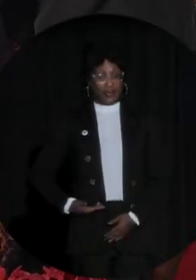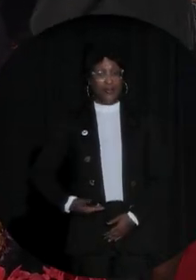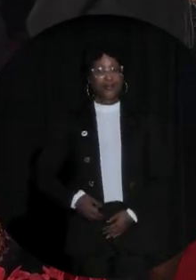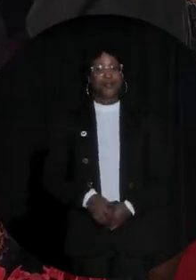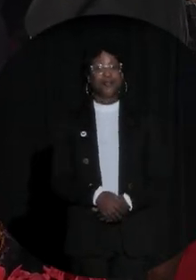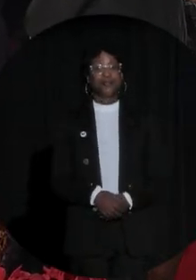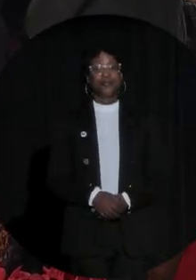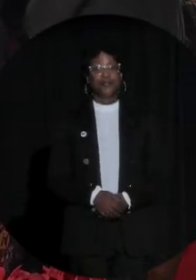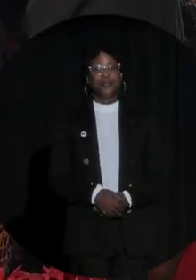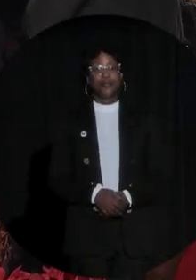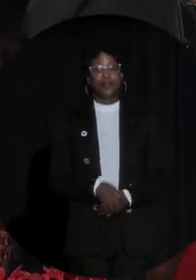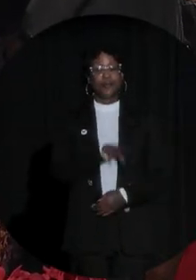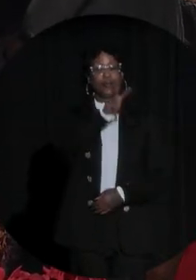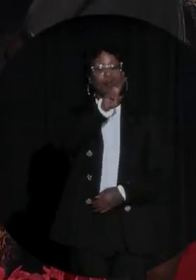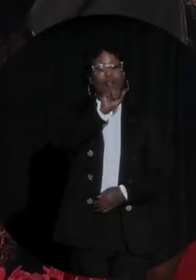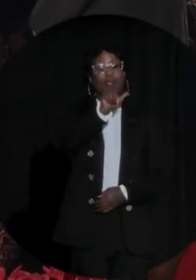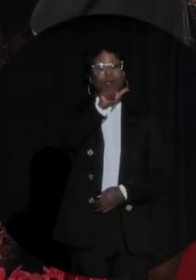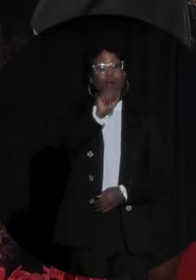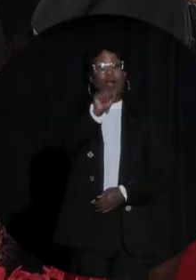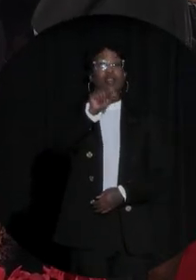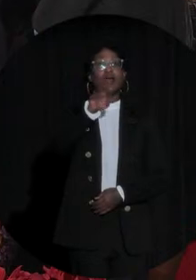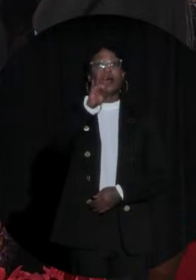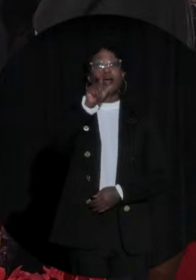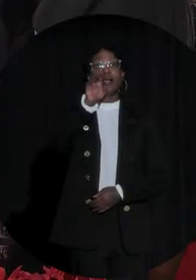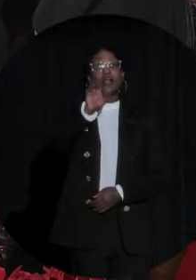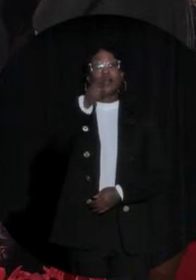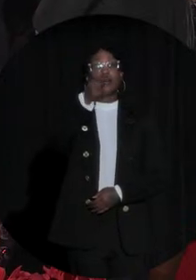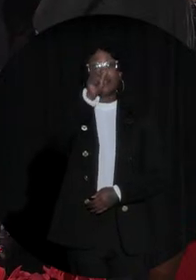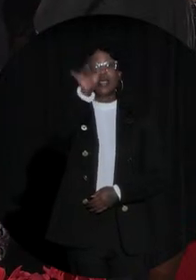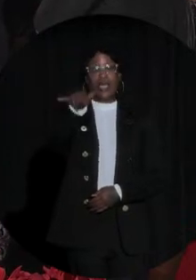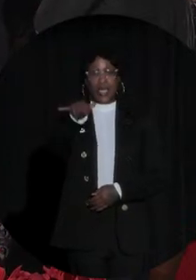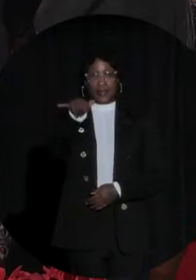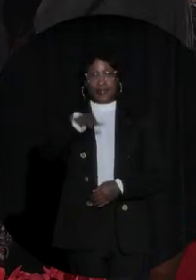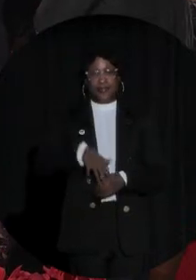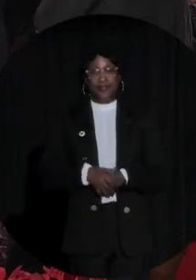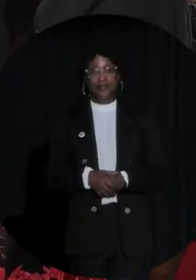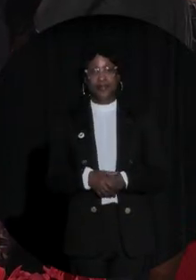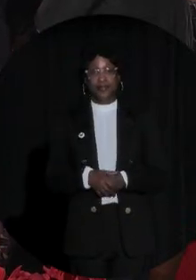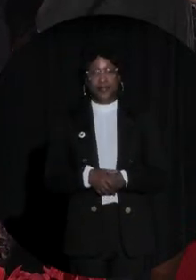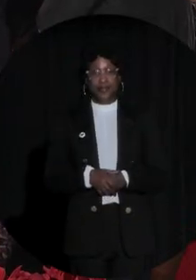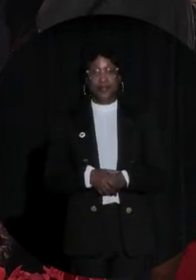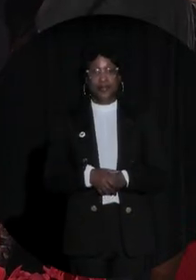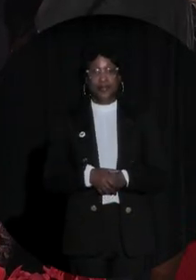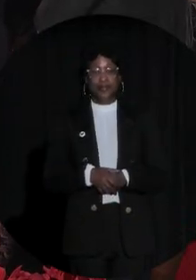I state your name. Wala Kenwa Onyerechukwu Masakoi Blage.